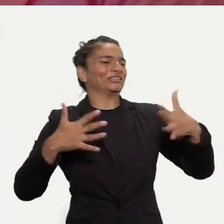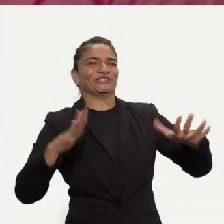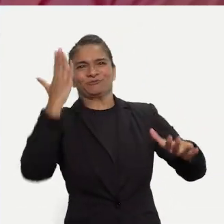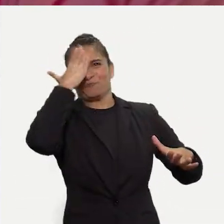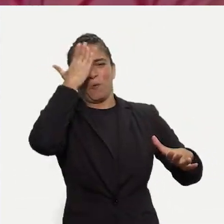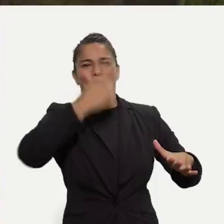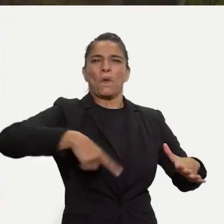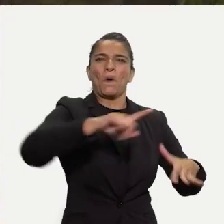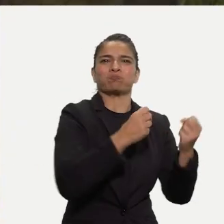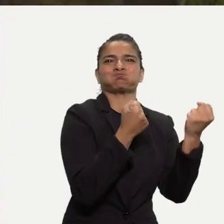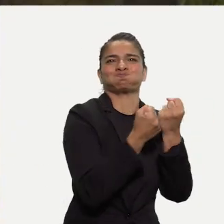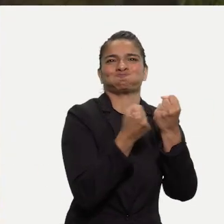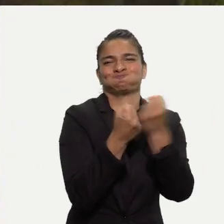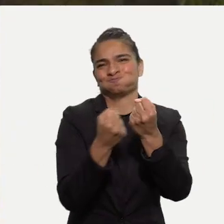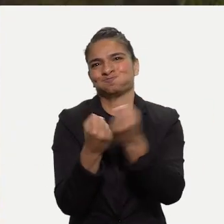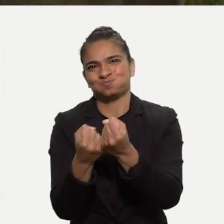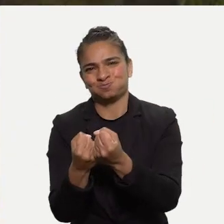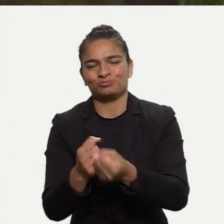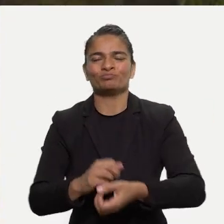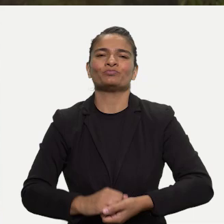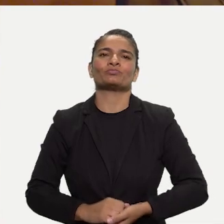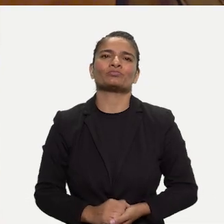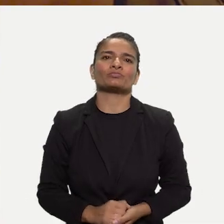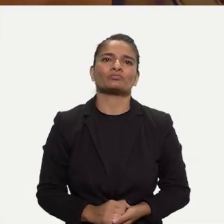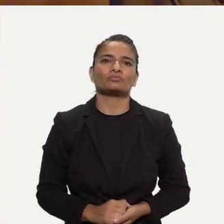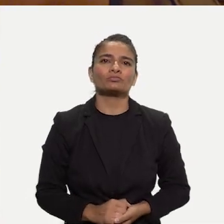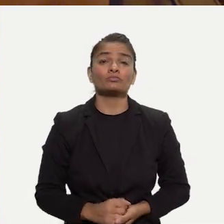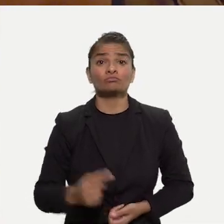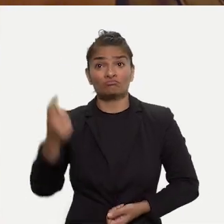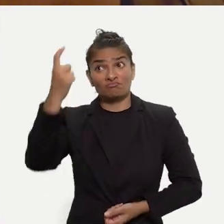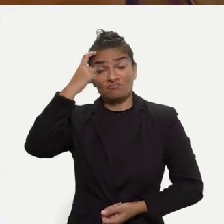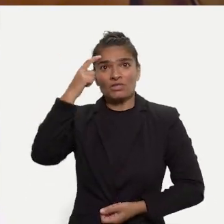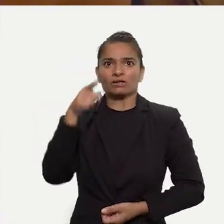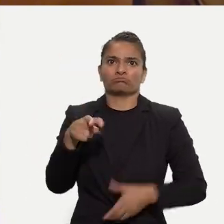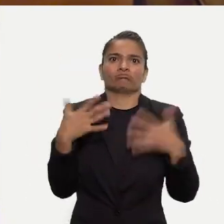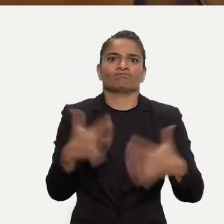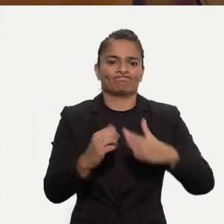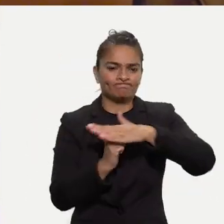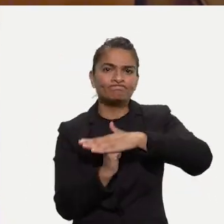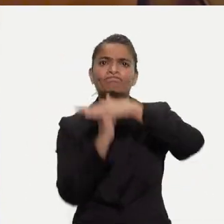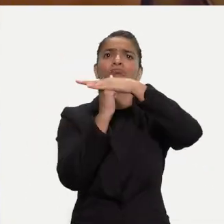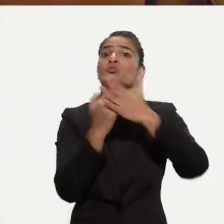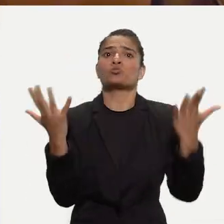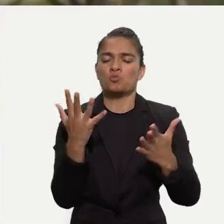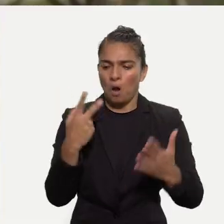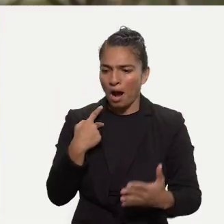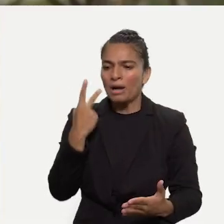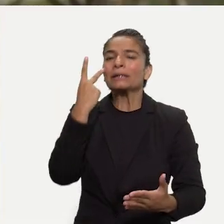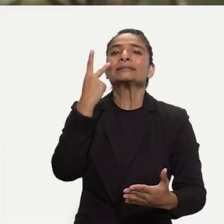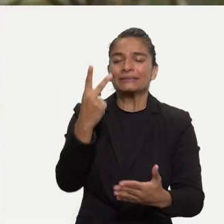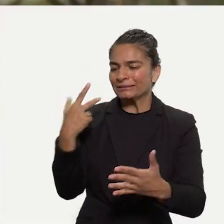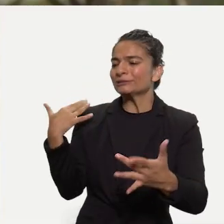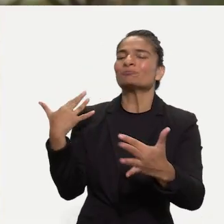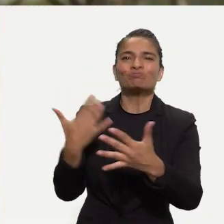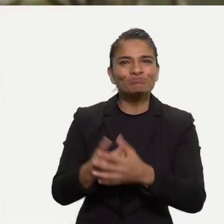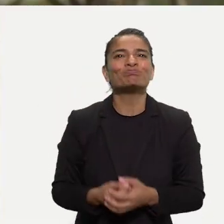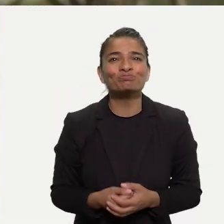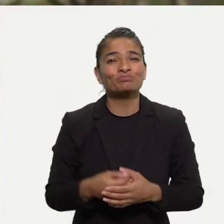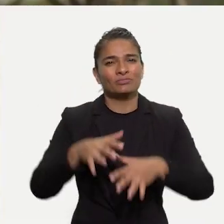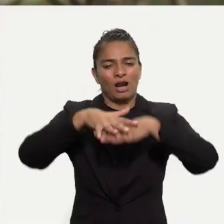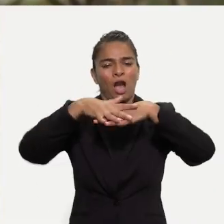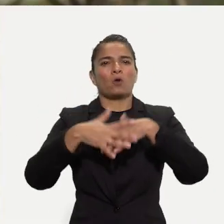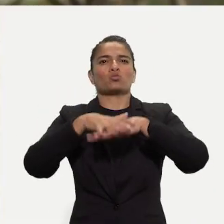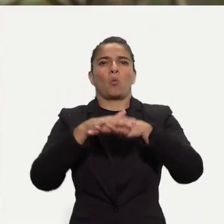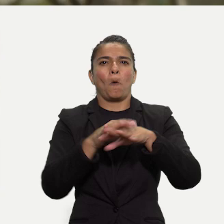et atteindre l'objectif qui est de faire face aux catastrophes et être résilient surtout. I think one of the